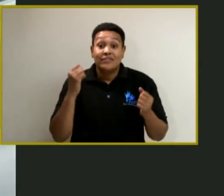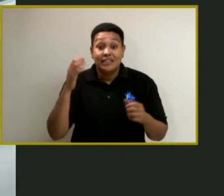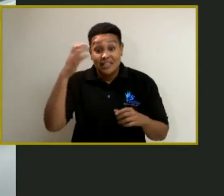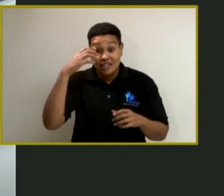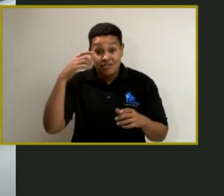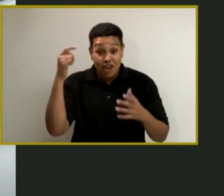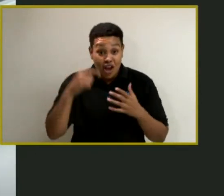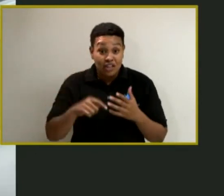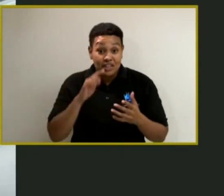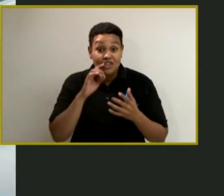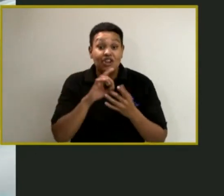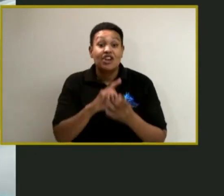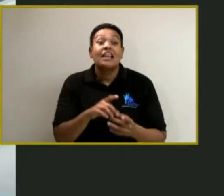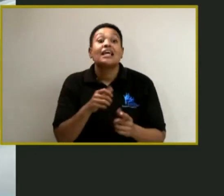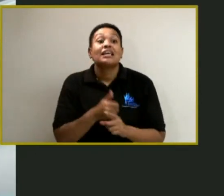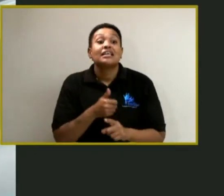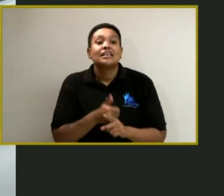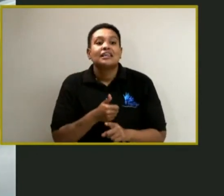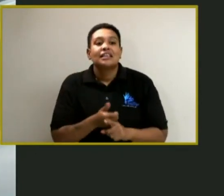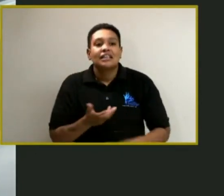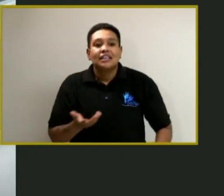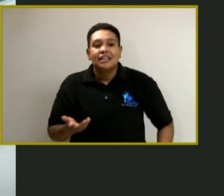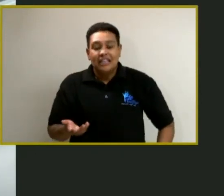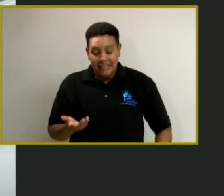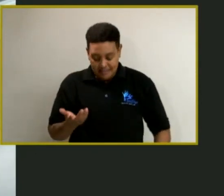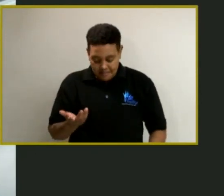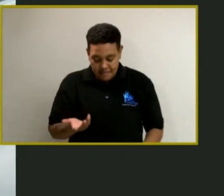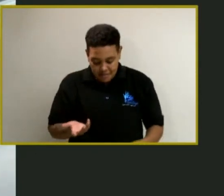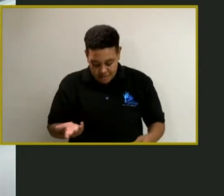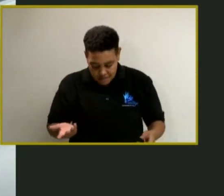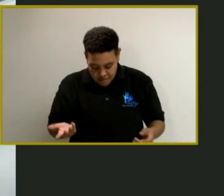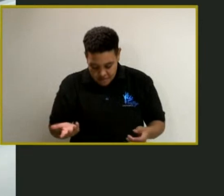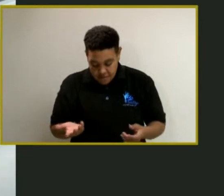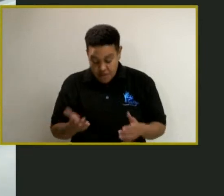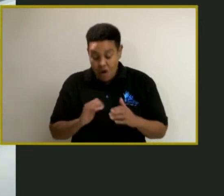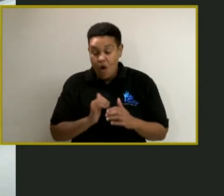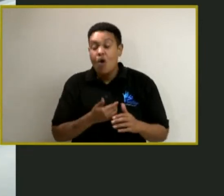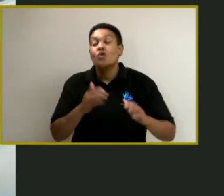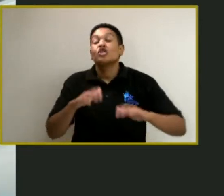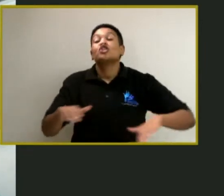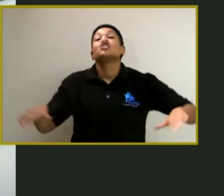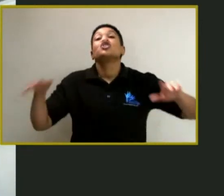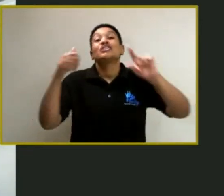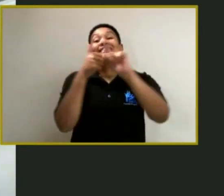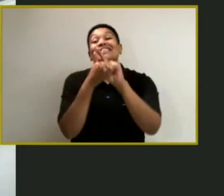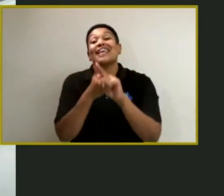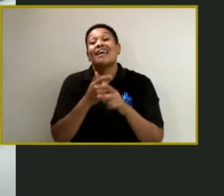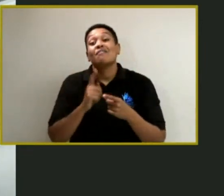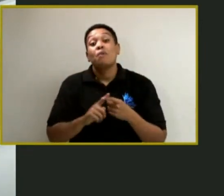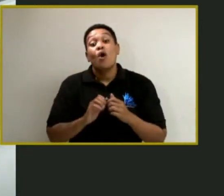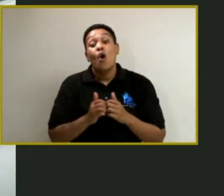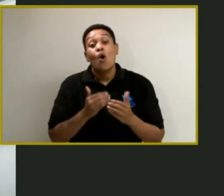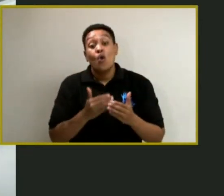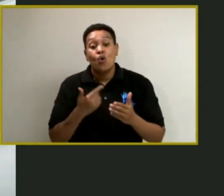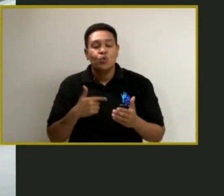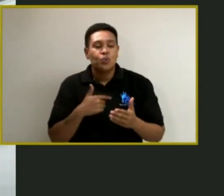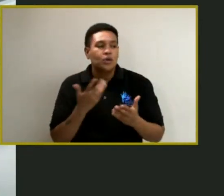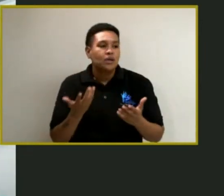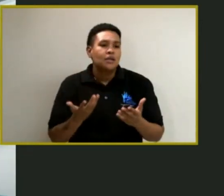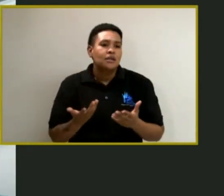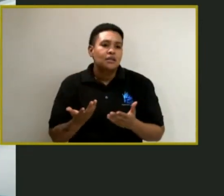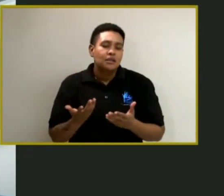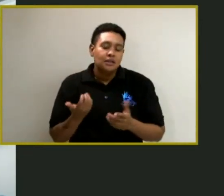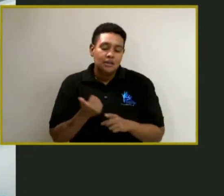linked to the novel coronavirus. Are we seeing this amongst our children? And how close are we to